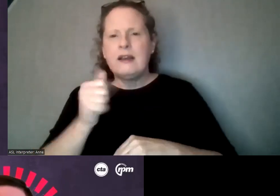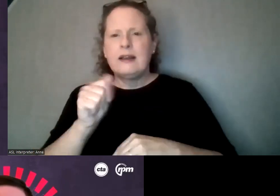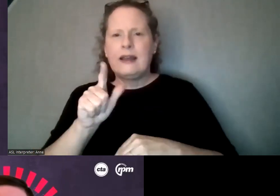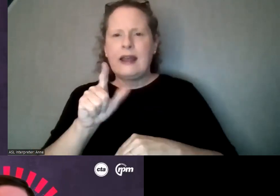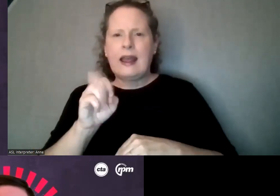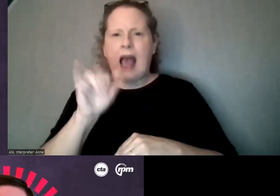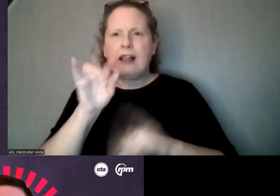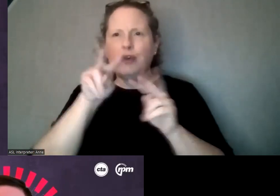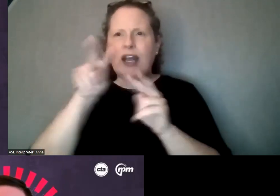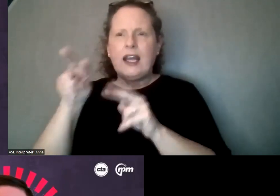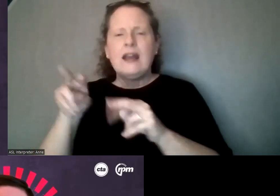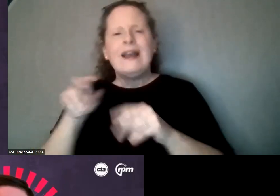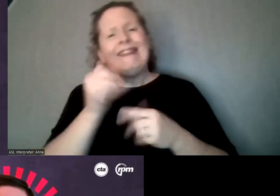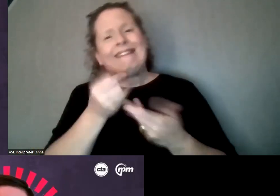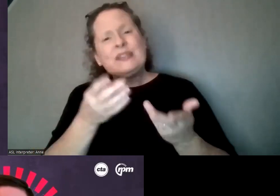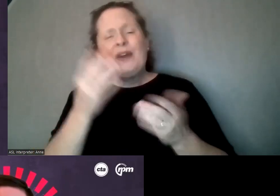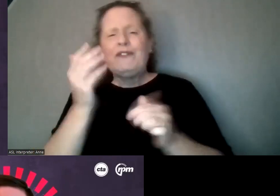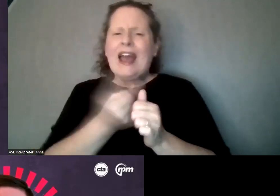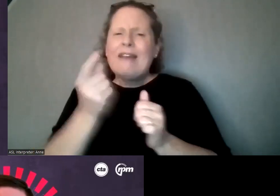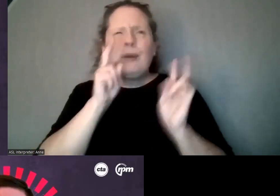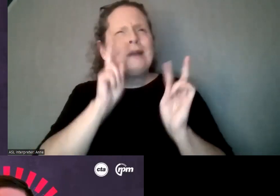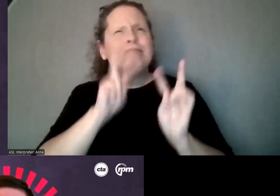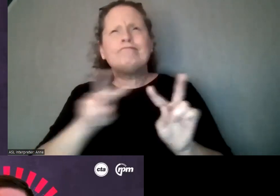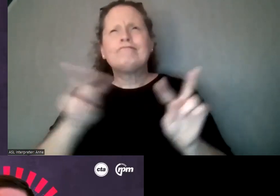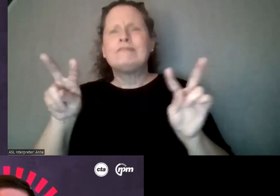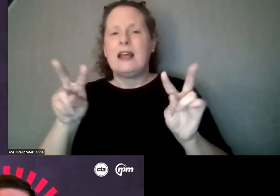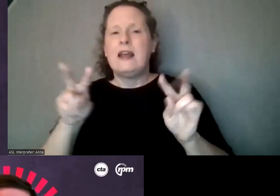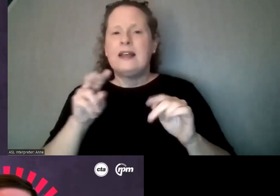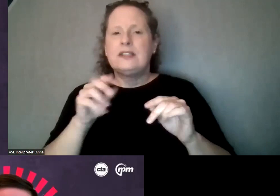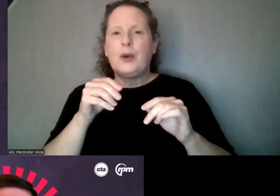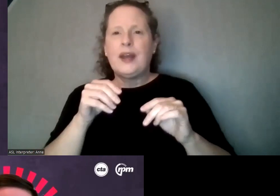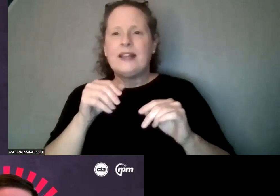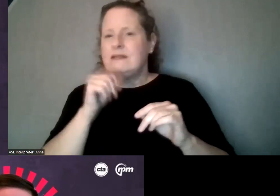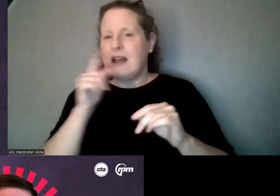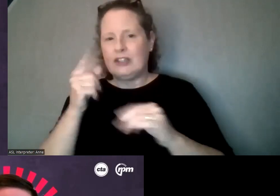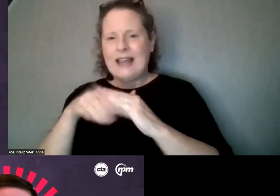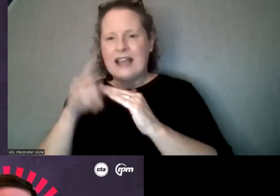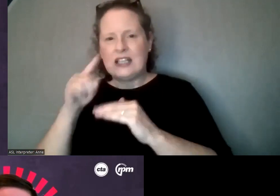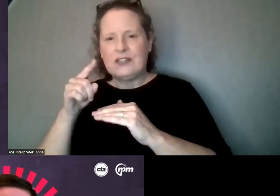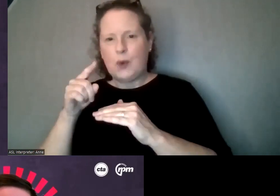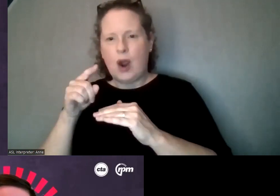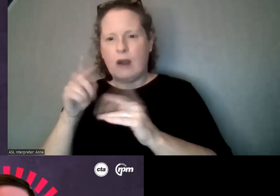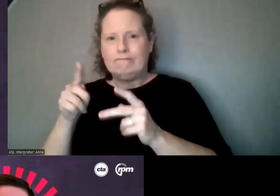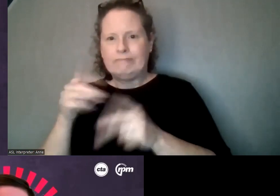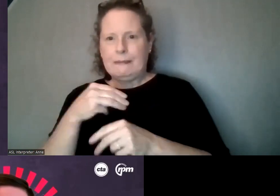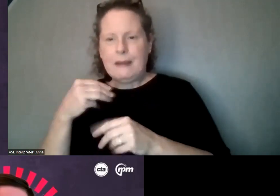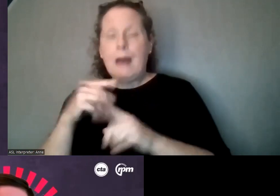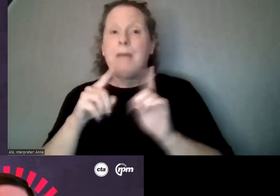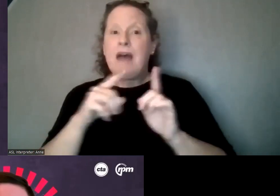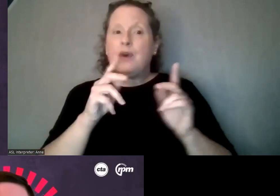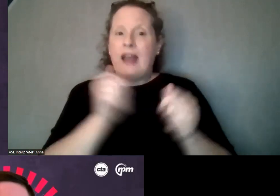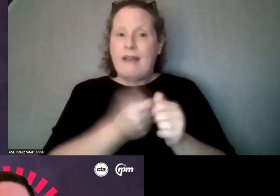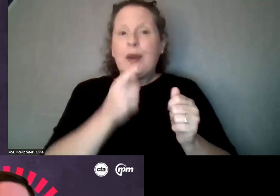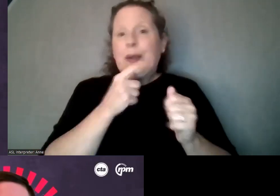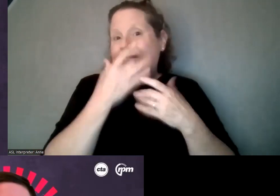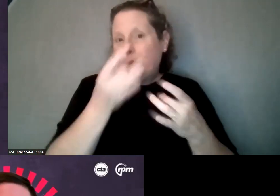the kind of like the accessibility is what I'm interested. So yeah, I mean it's the so